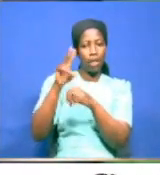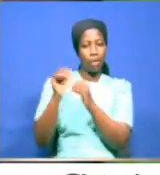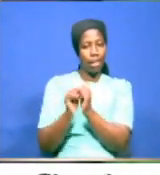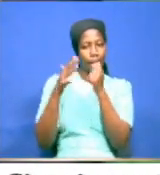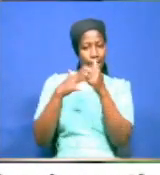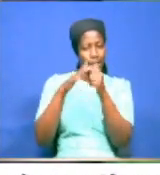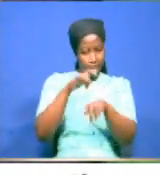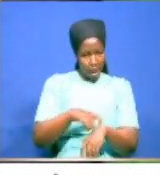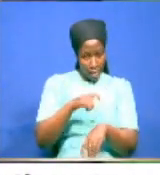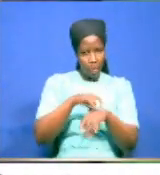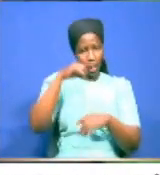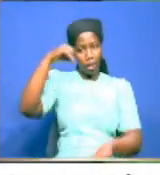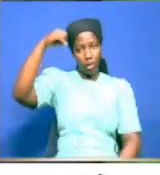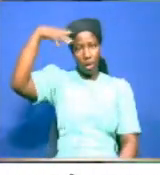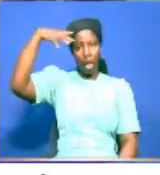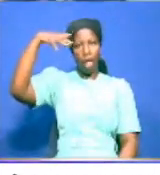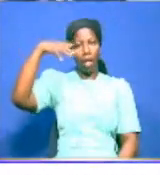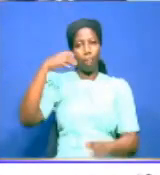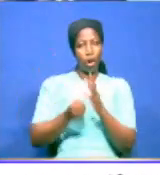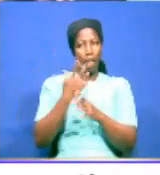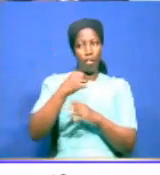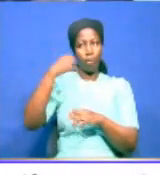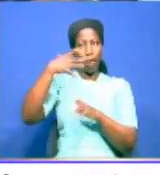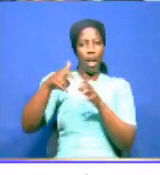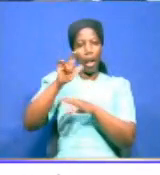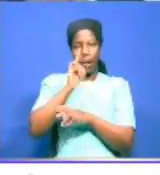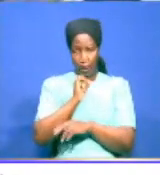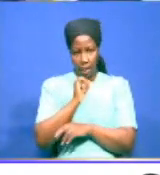2019, while solar generation rose from...